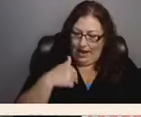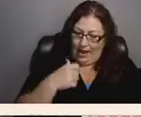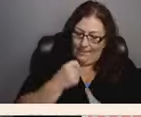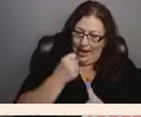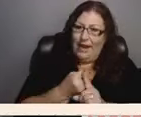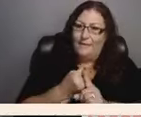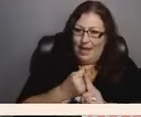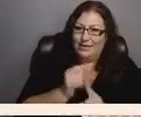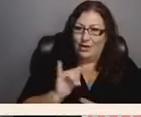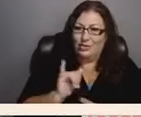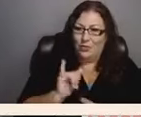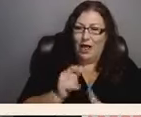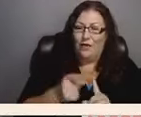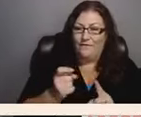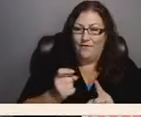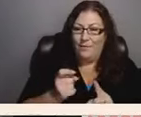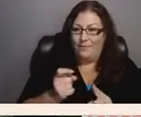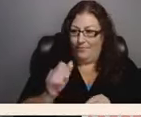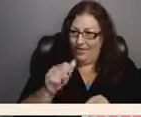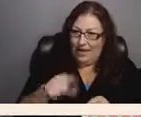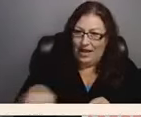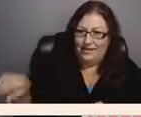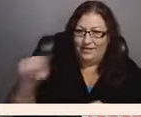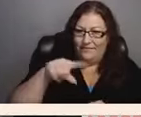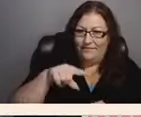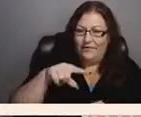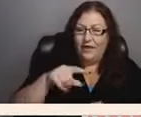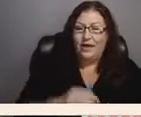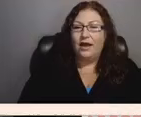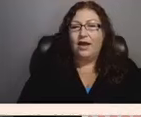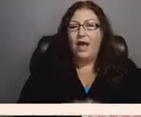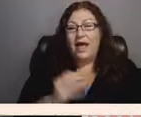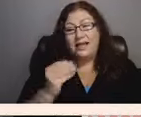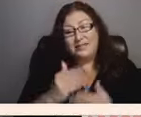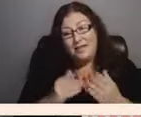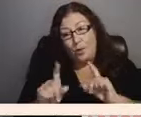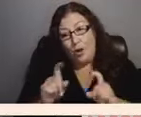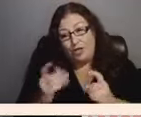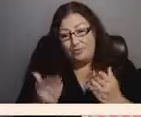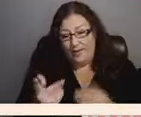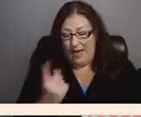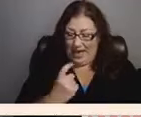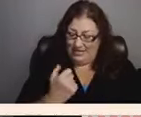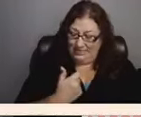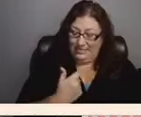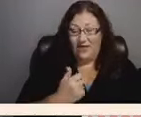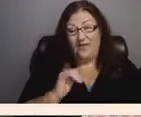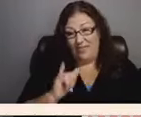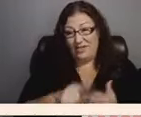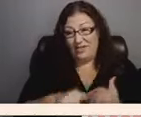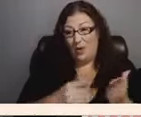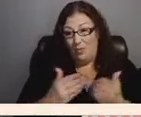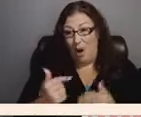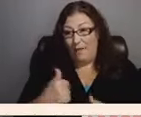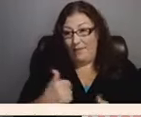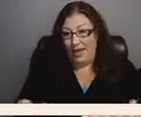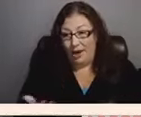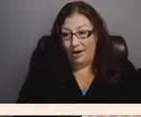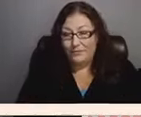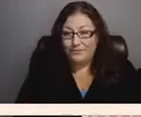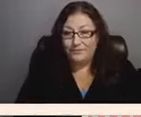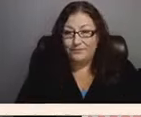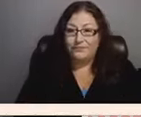the collective. And some questions you may ask yourself is what brought me here? Maybe here at